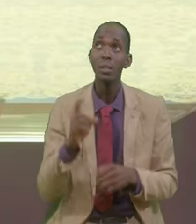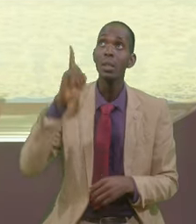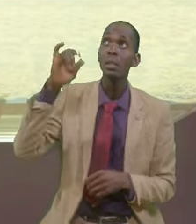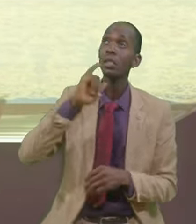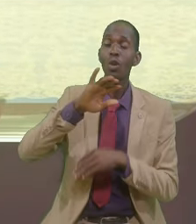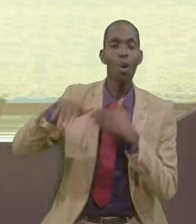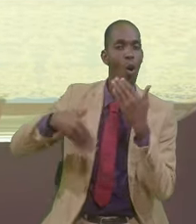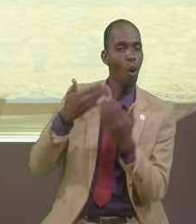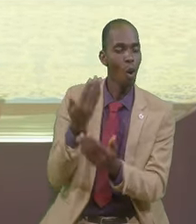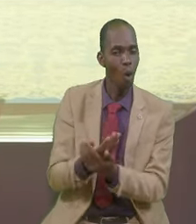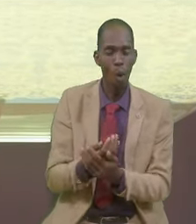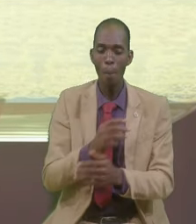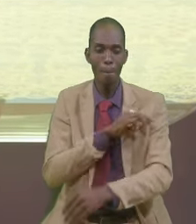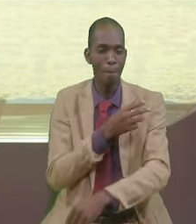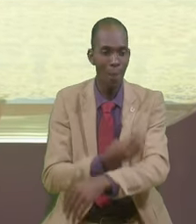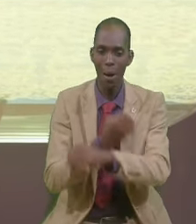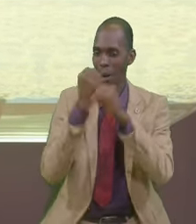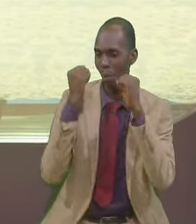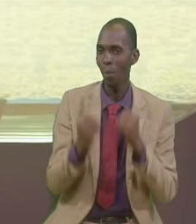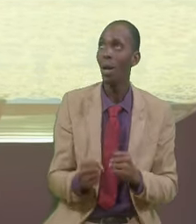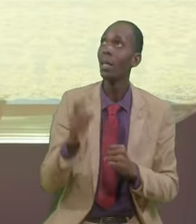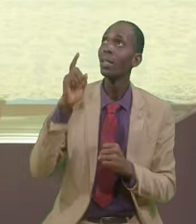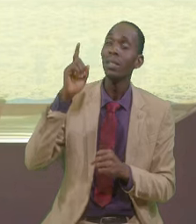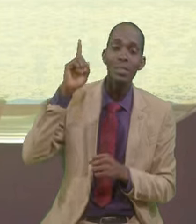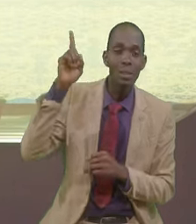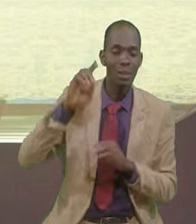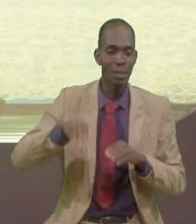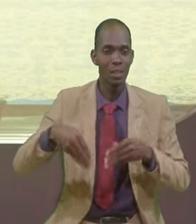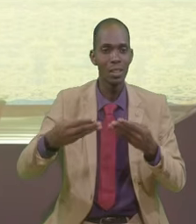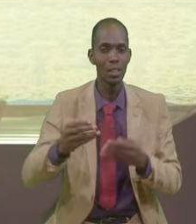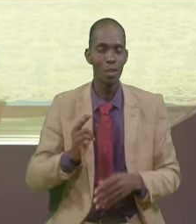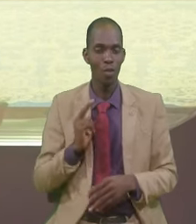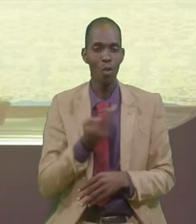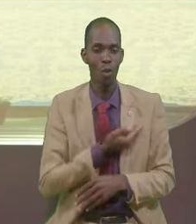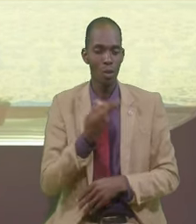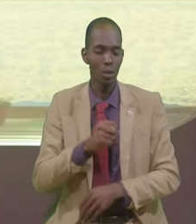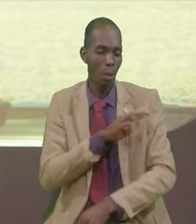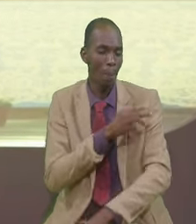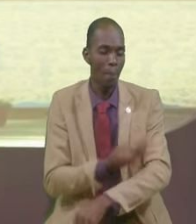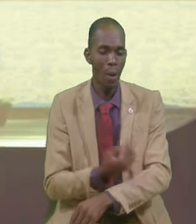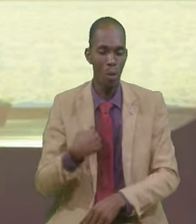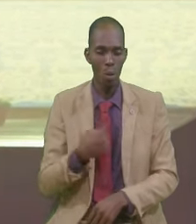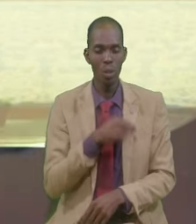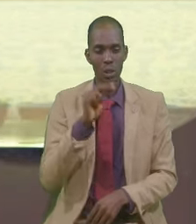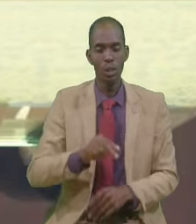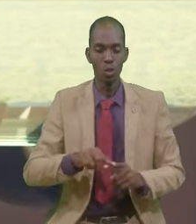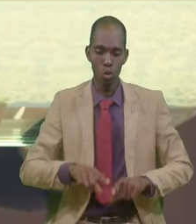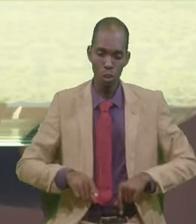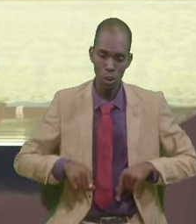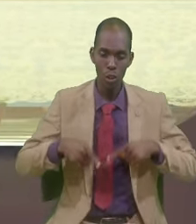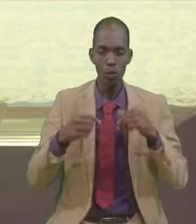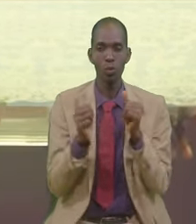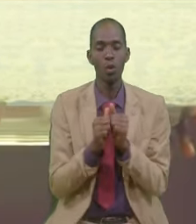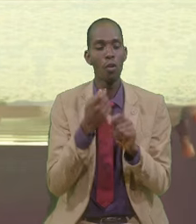almighty power, he grants us the might that we need to live by. From Genesis